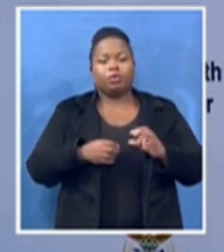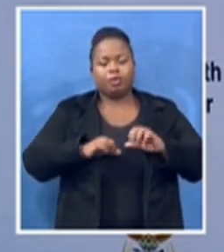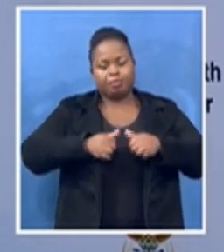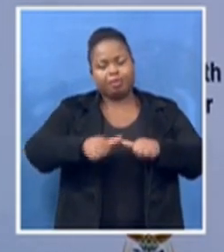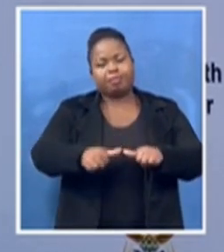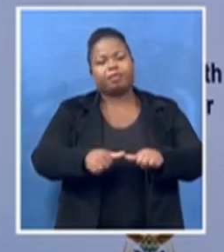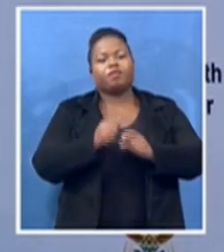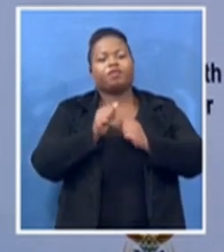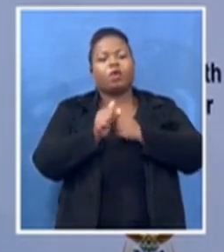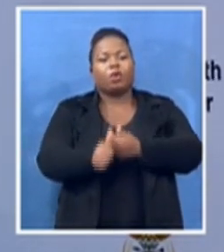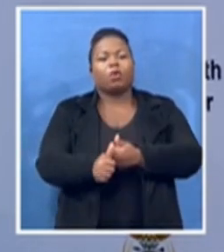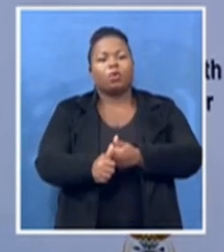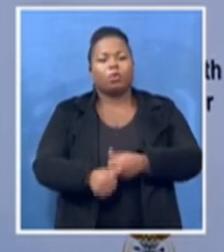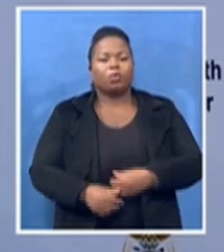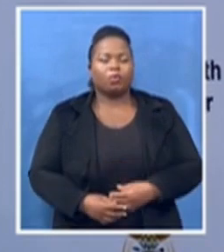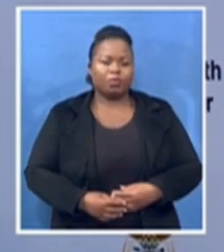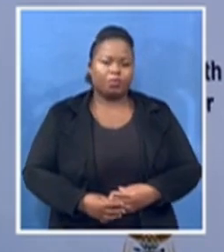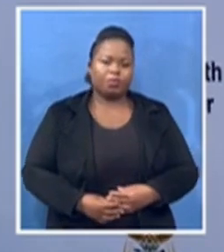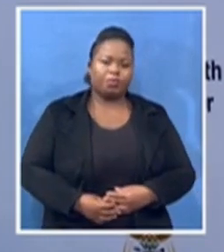an